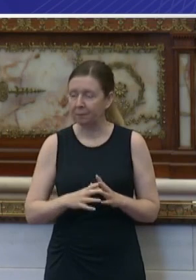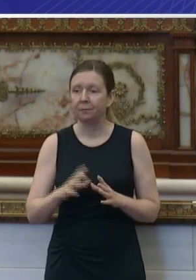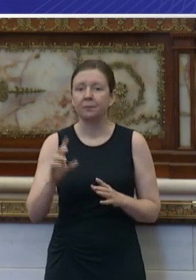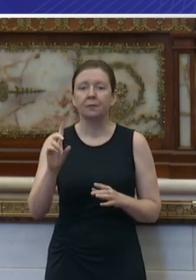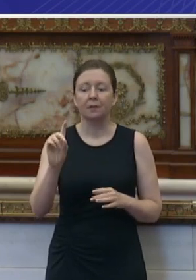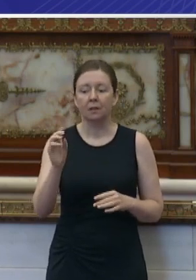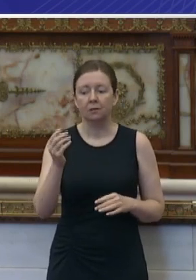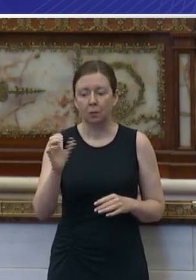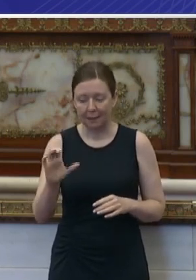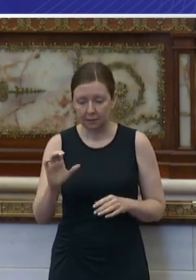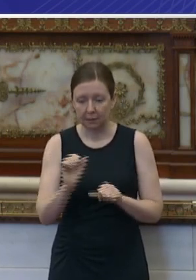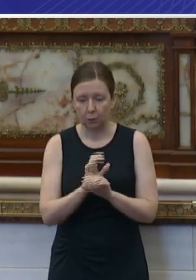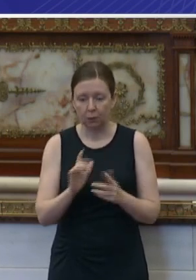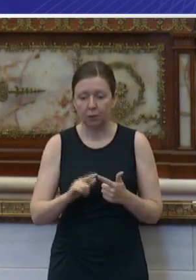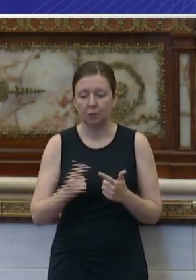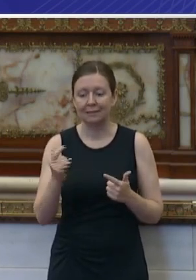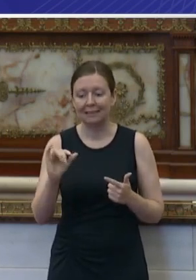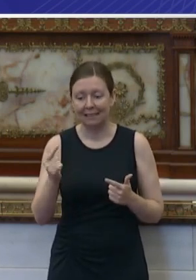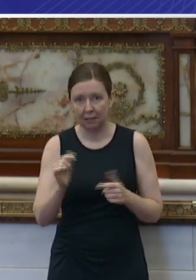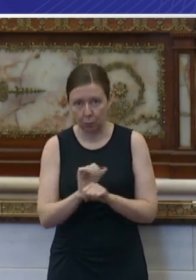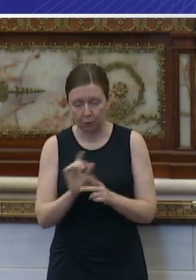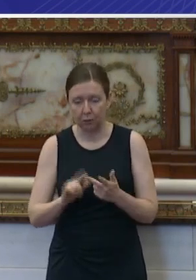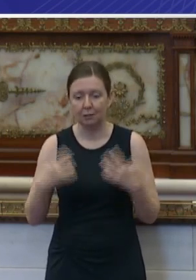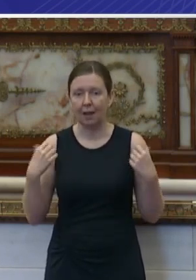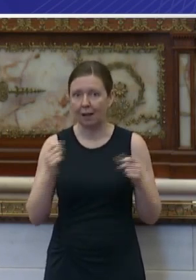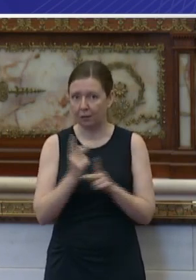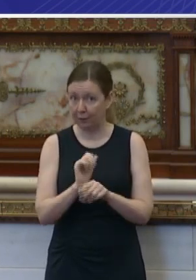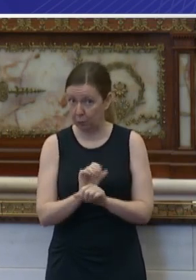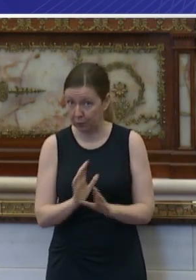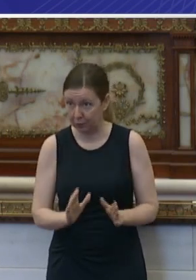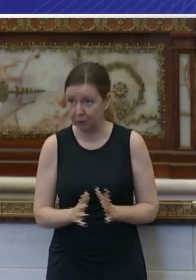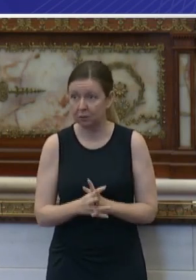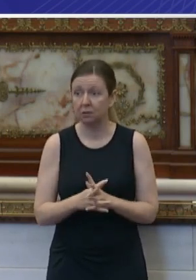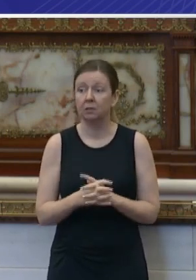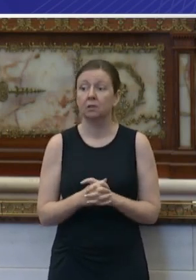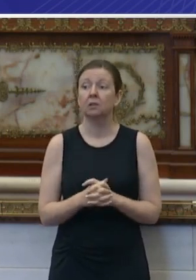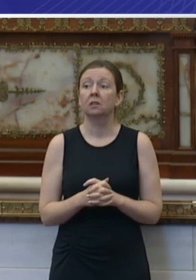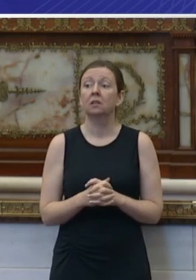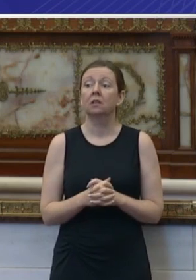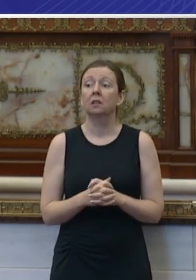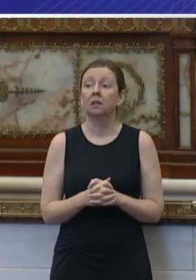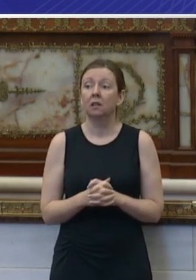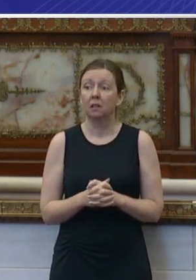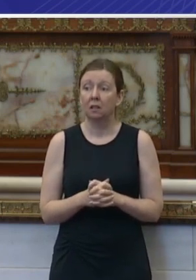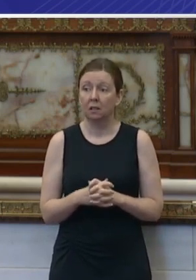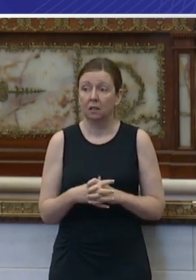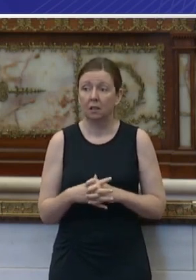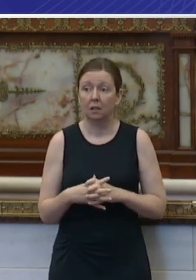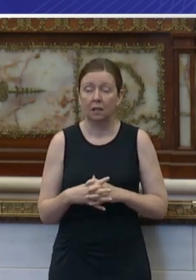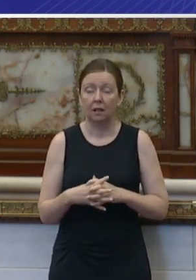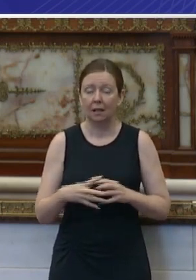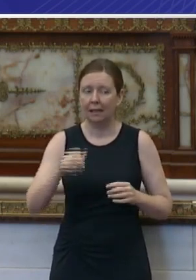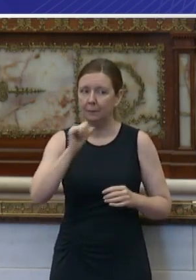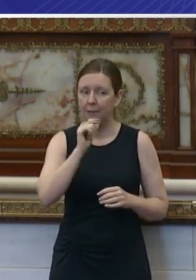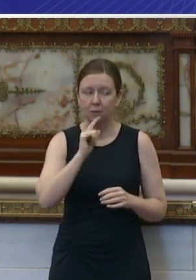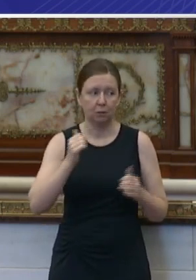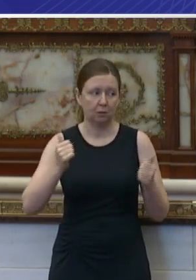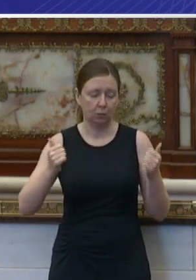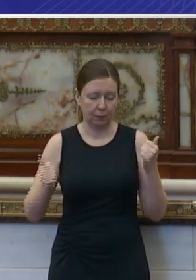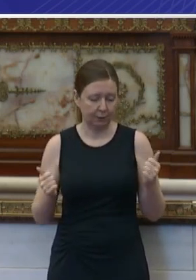Domestic workers, guild workers, and healthcare workers. I'm not really sure which